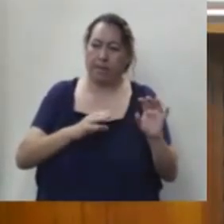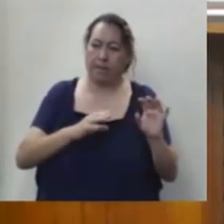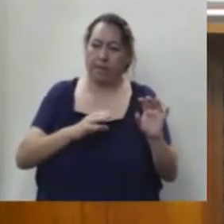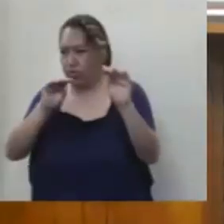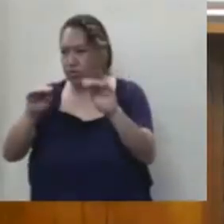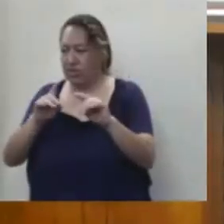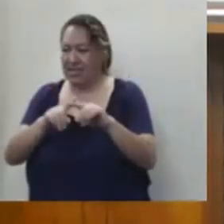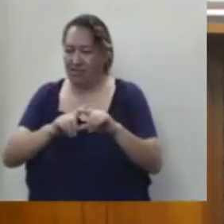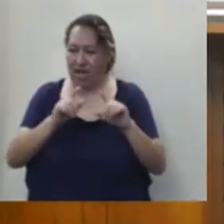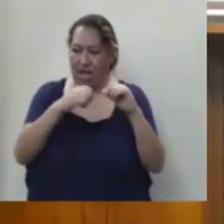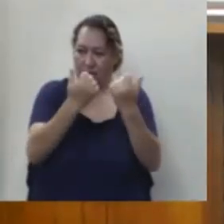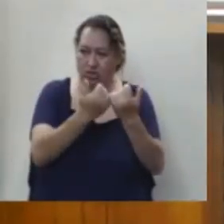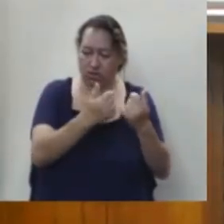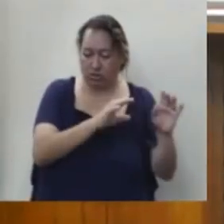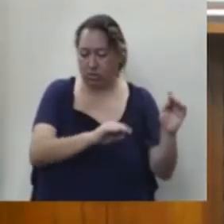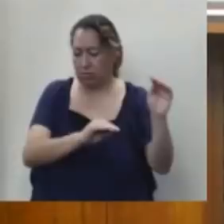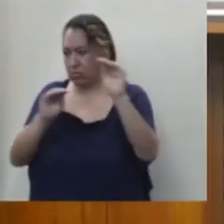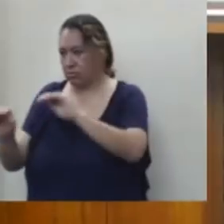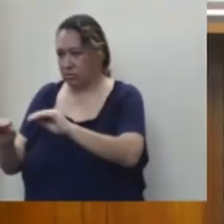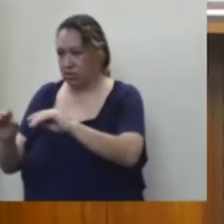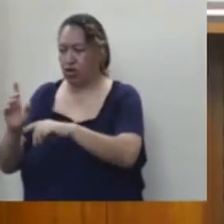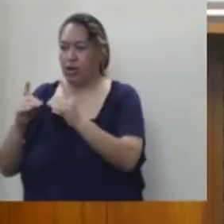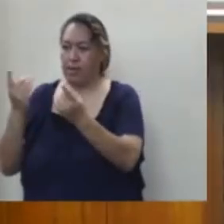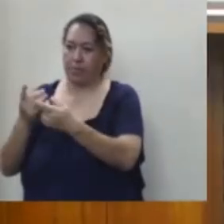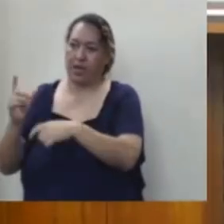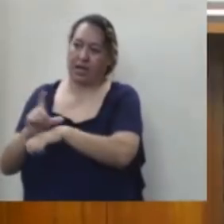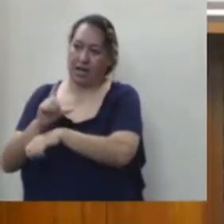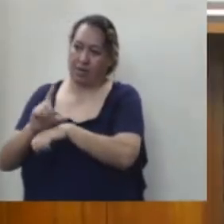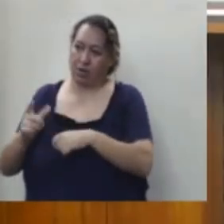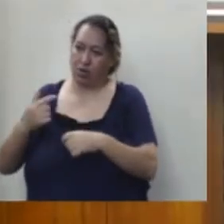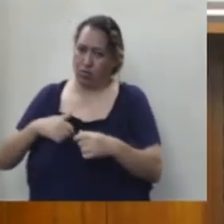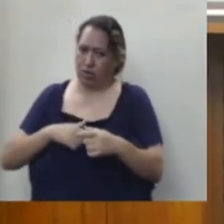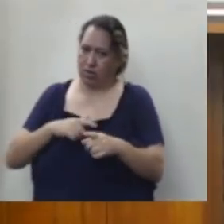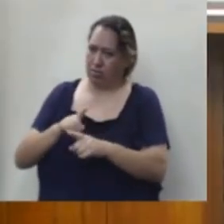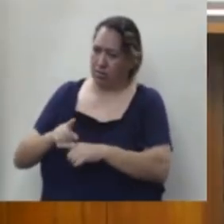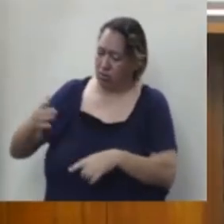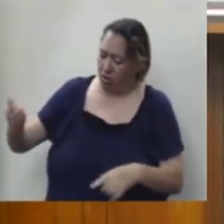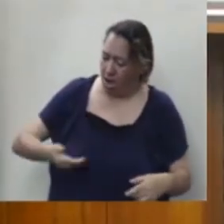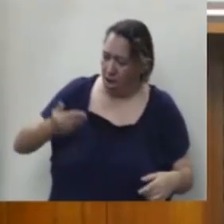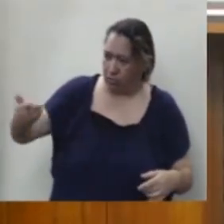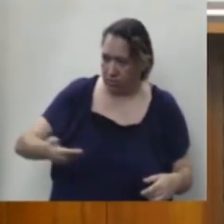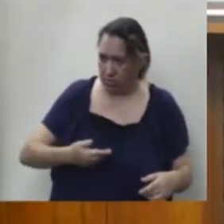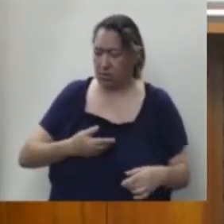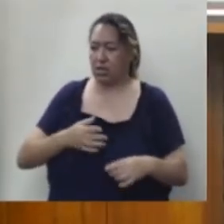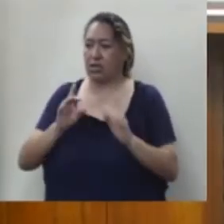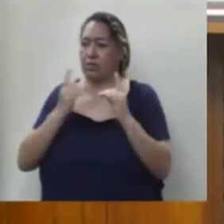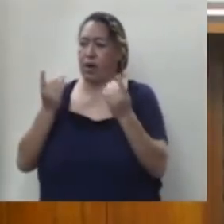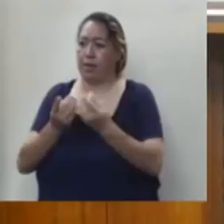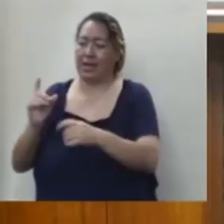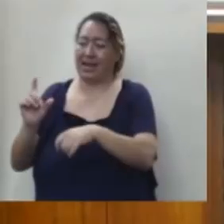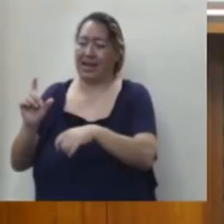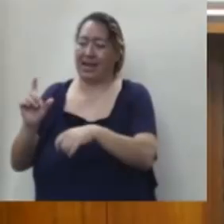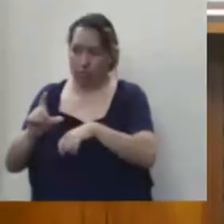Labor. And we are also hiring people at the Department of Labor to help with the